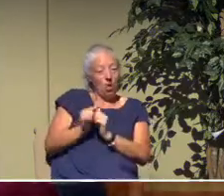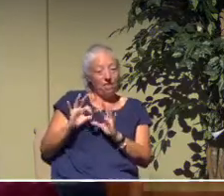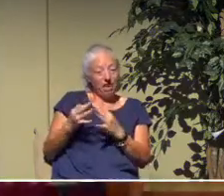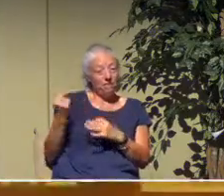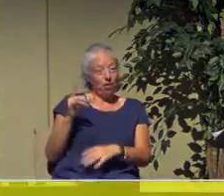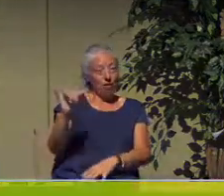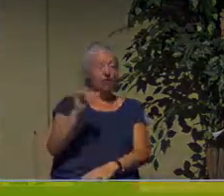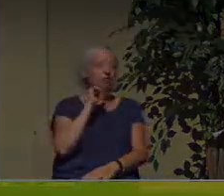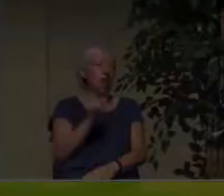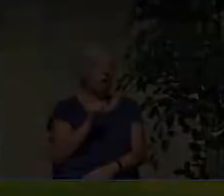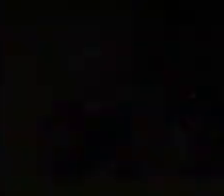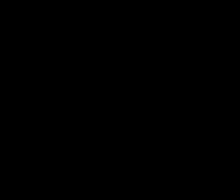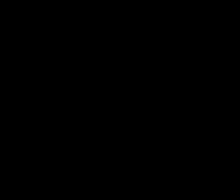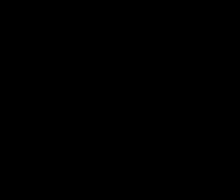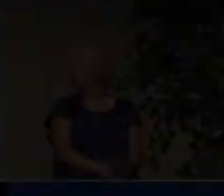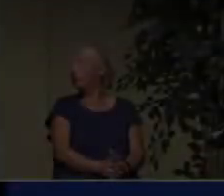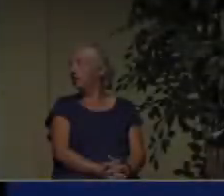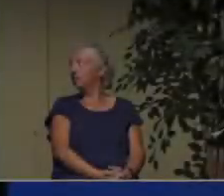life.